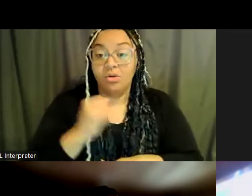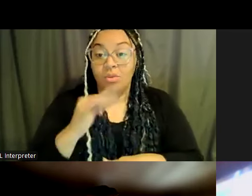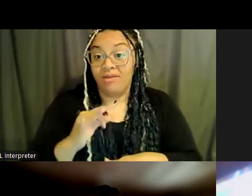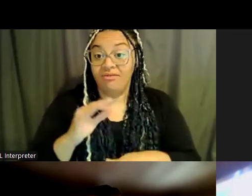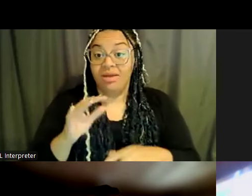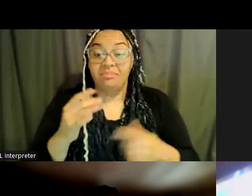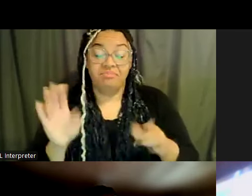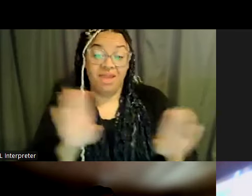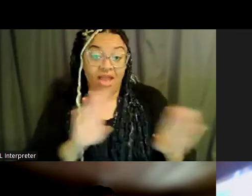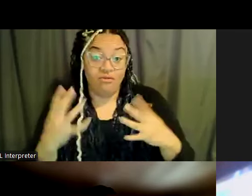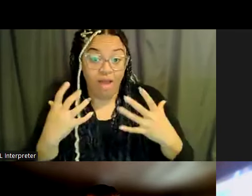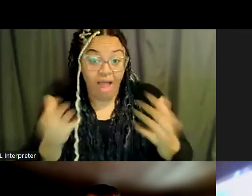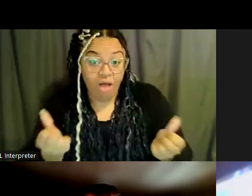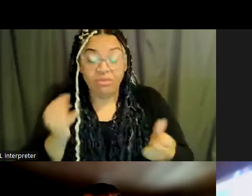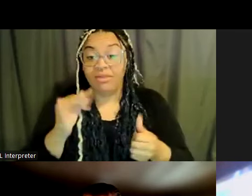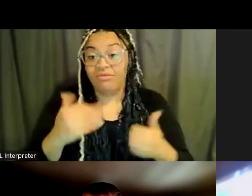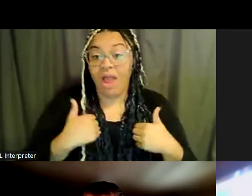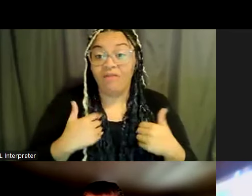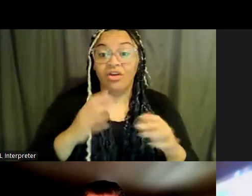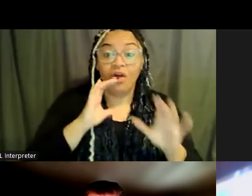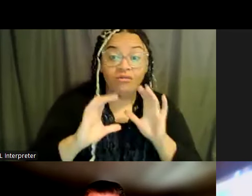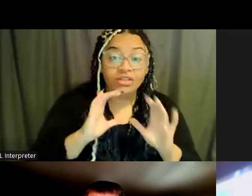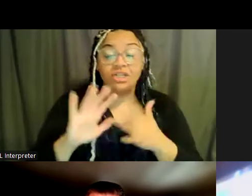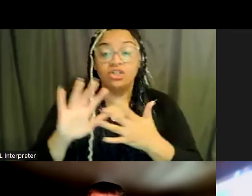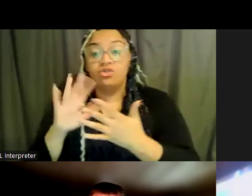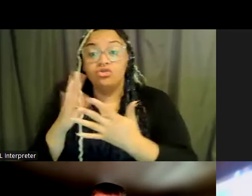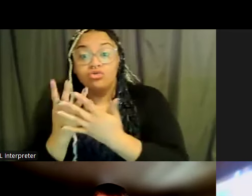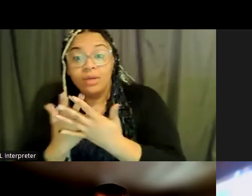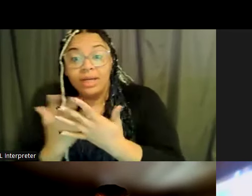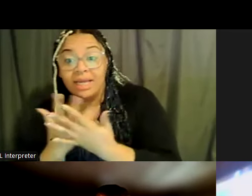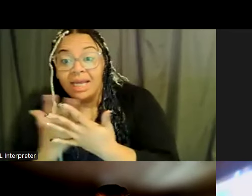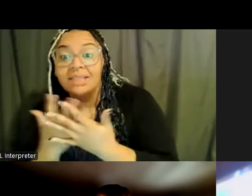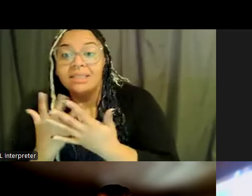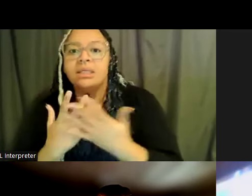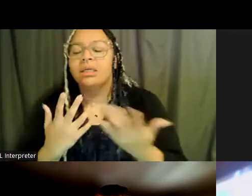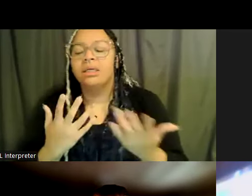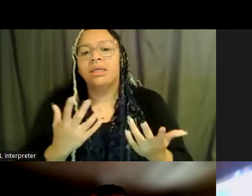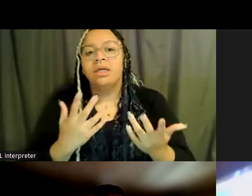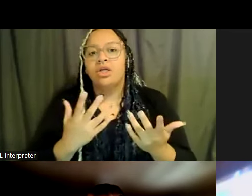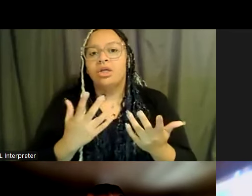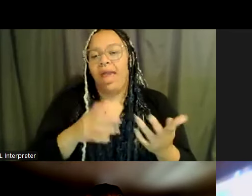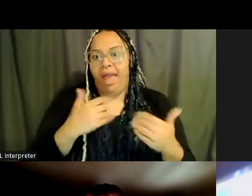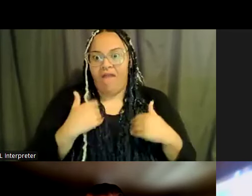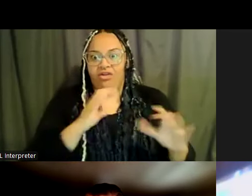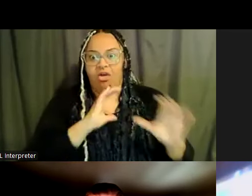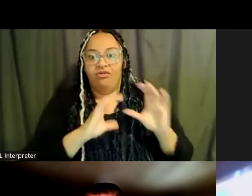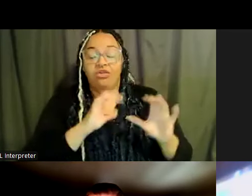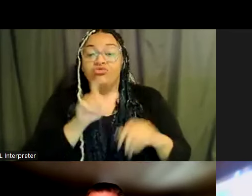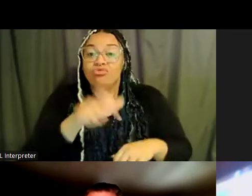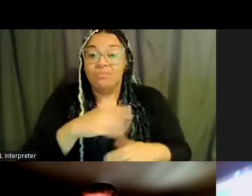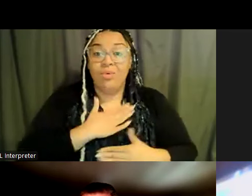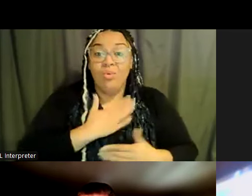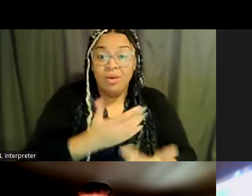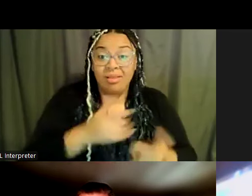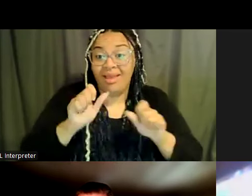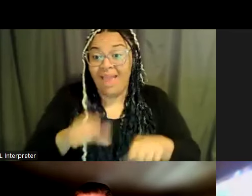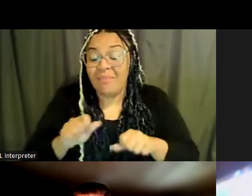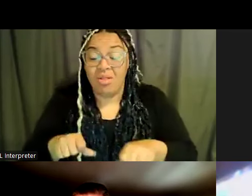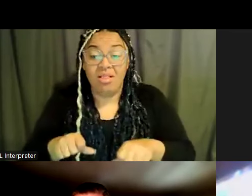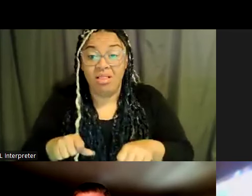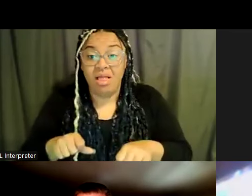having conversations or doing screenings or assessments with somebody should also be willing and able and capable of having a conversation about